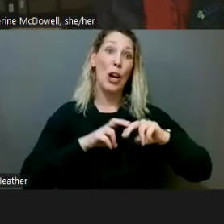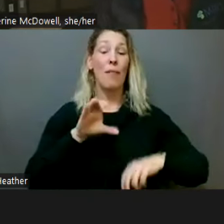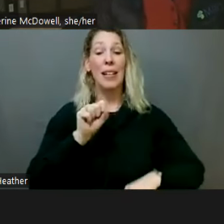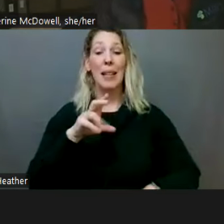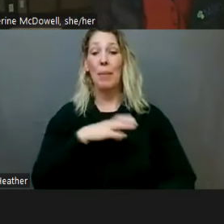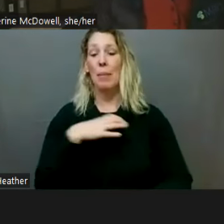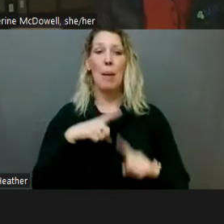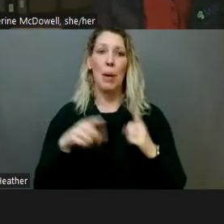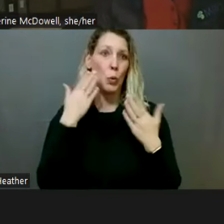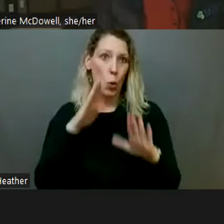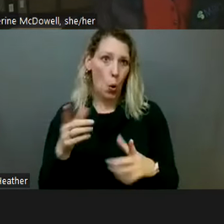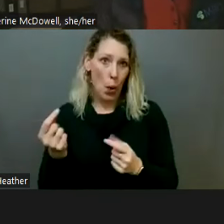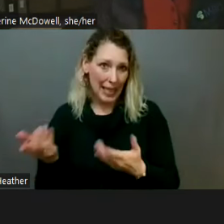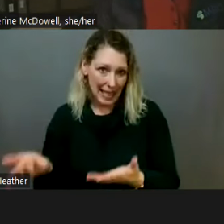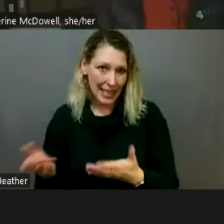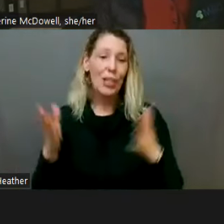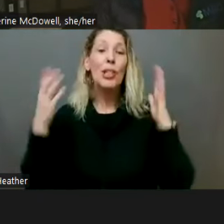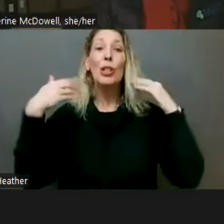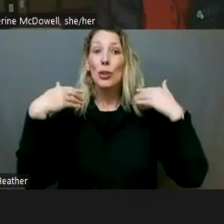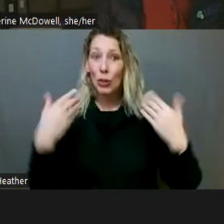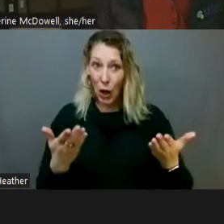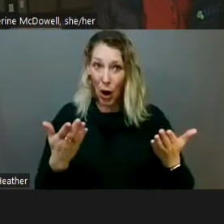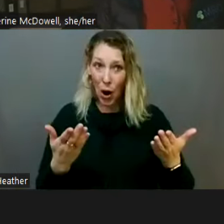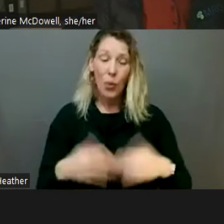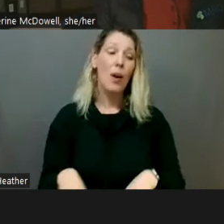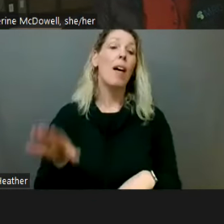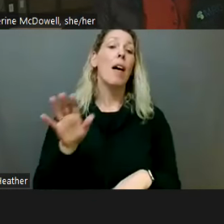what the subcommittee is. So with that said,